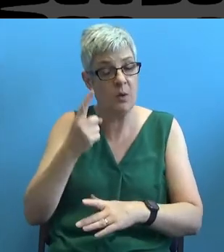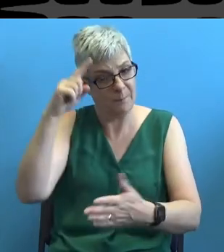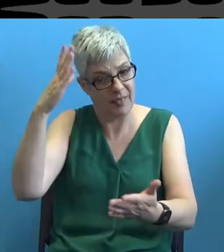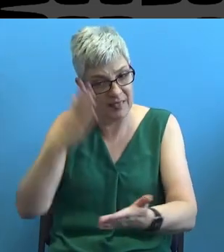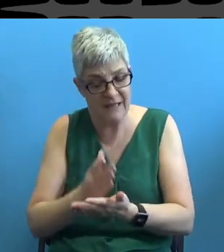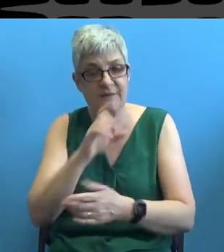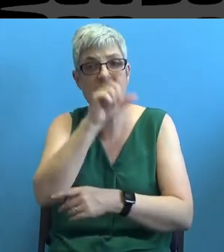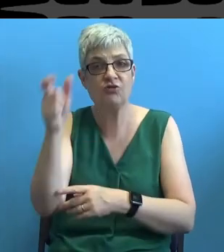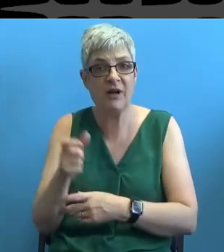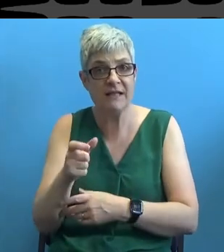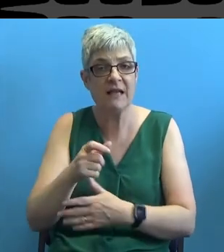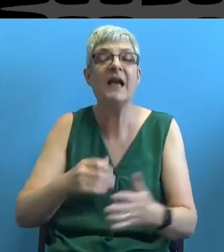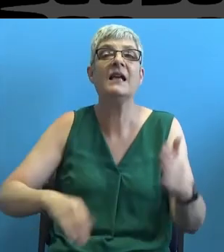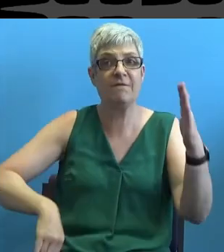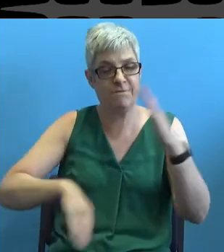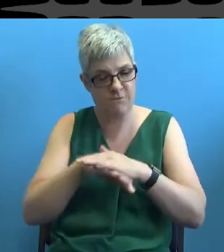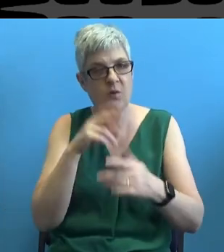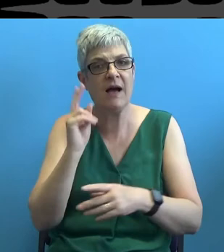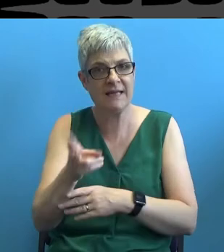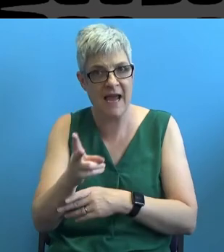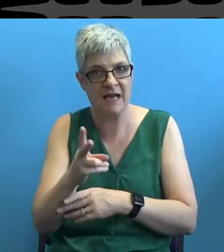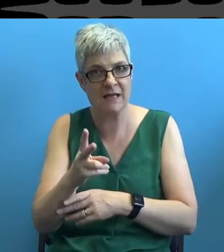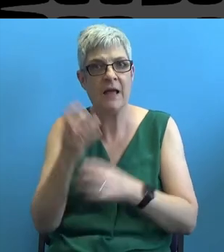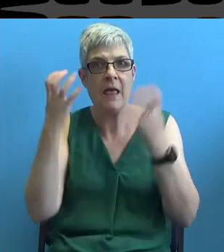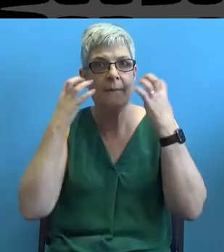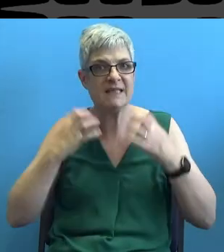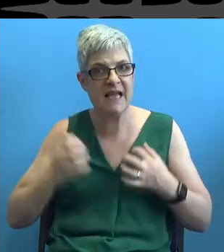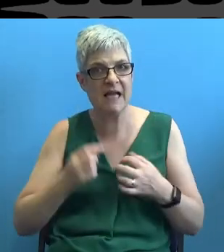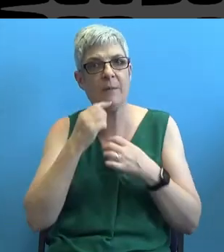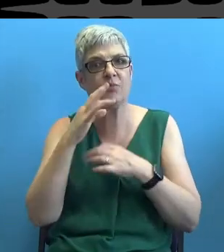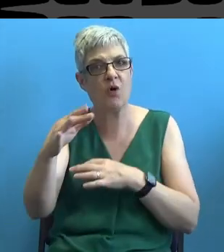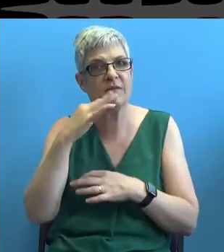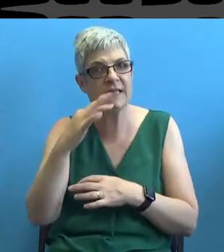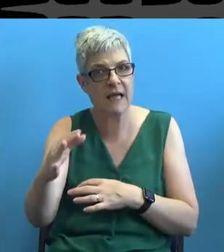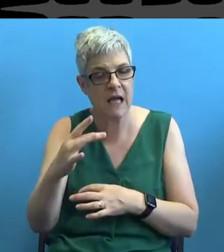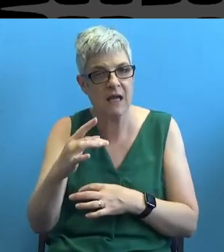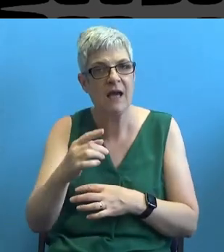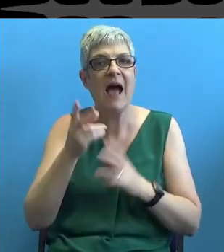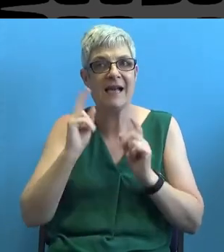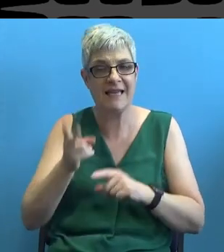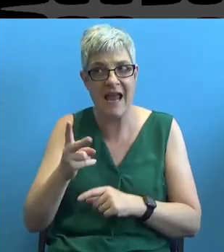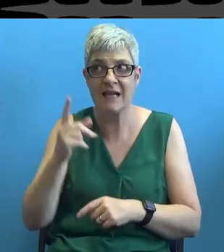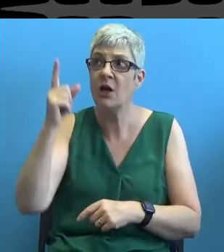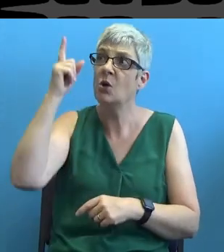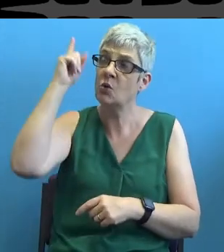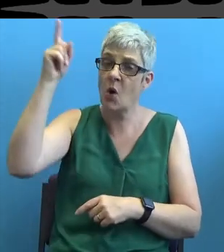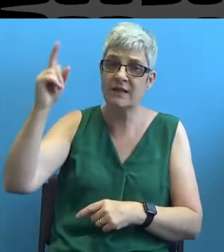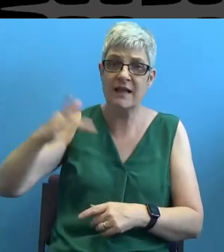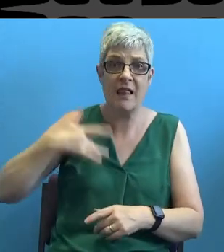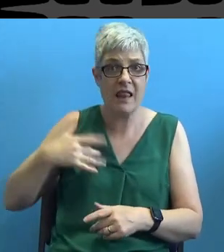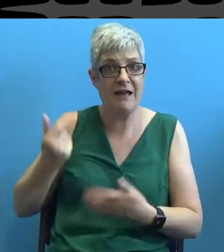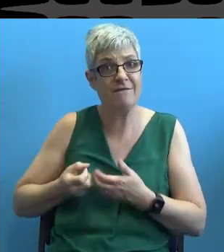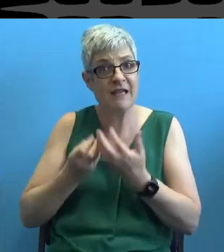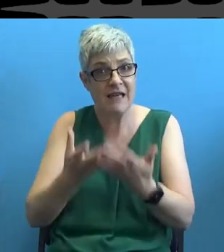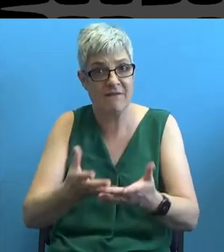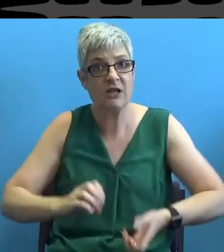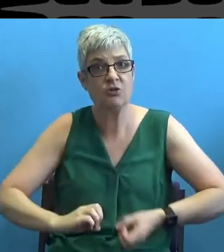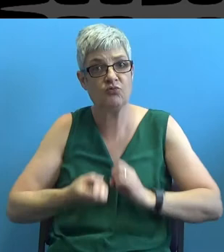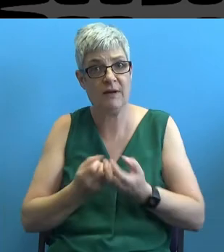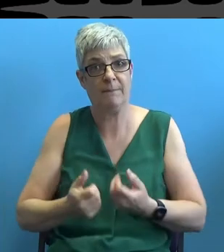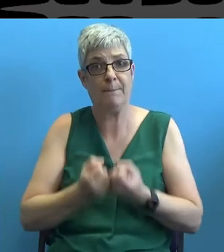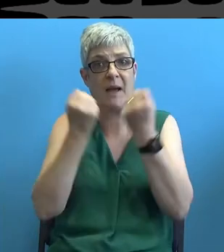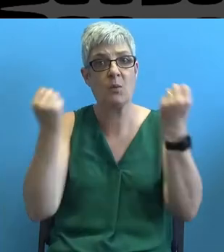that's a further fulfillment of the Messiah prophecy. It's a further instance of God's life-giving creative power.